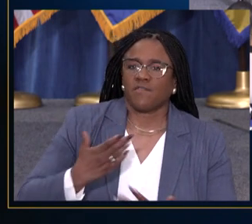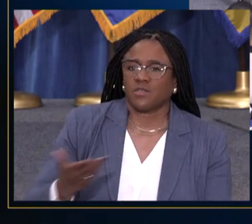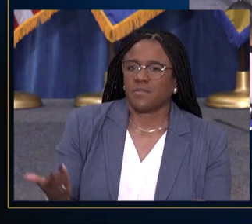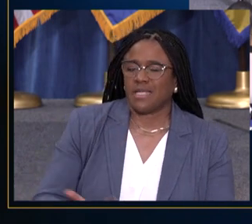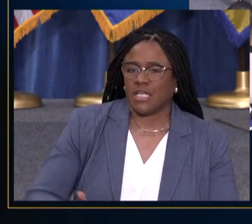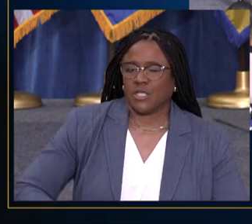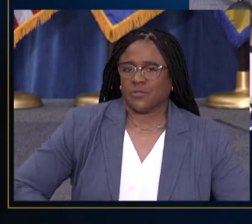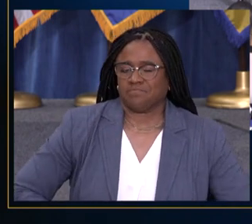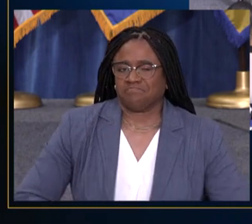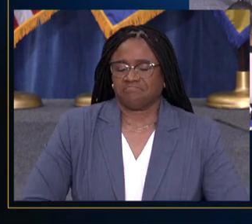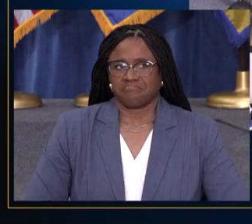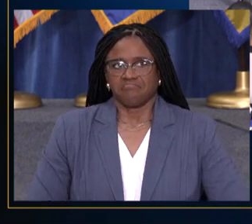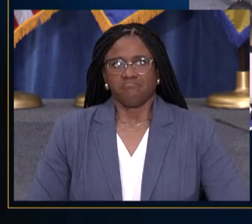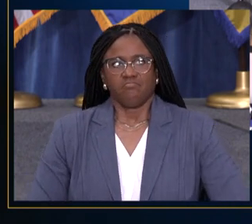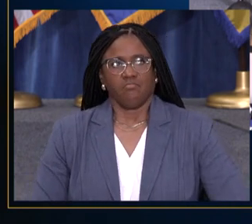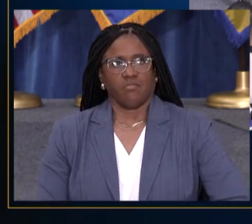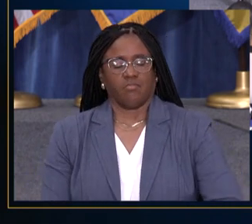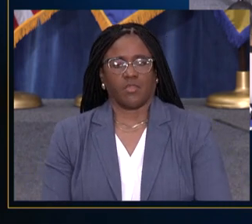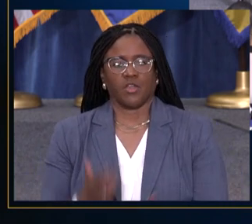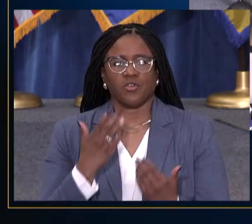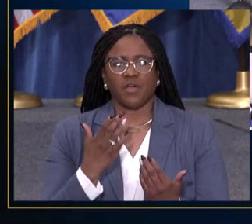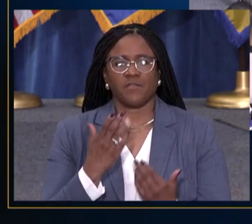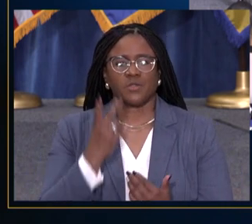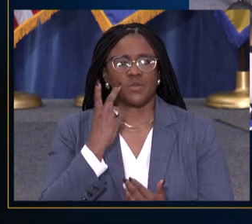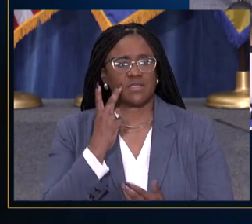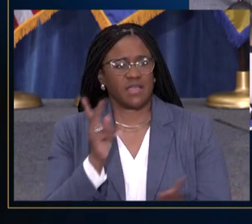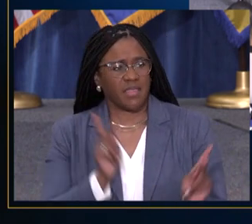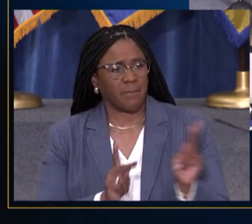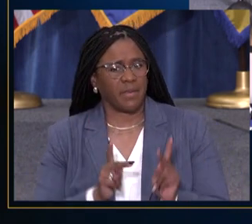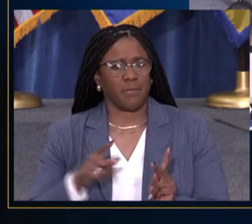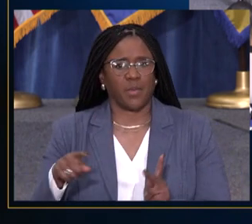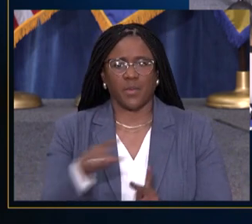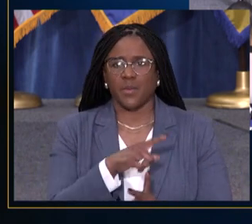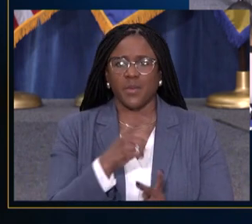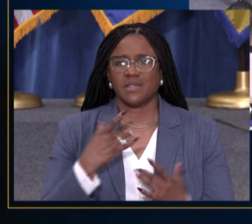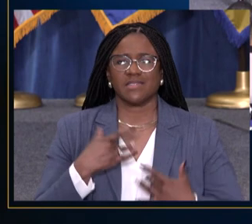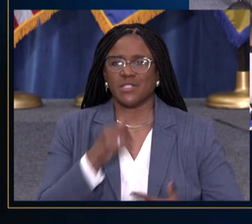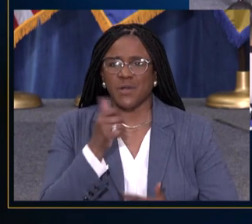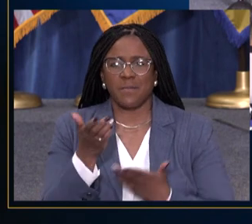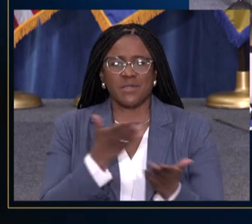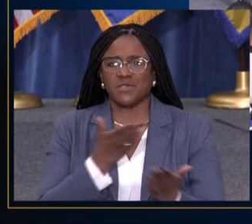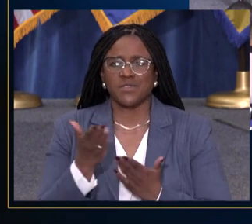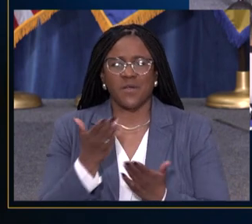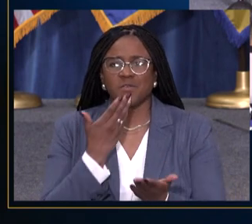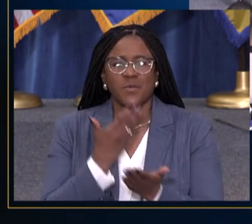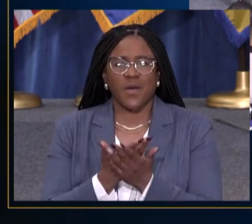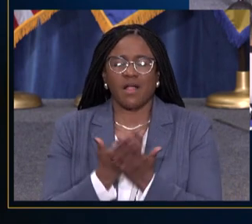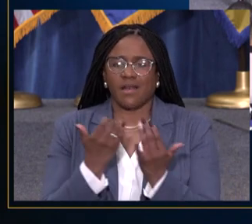here and to be able to see the underserved in this role. Why did I get into